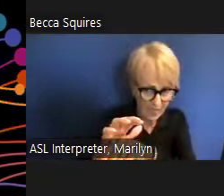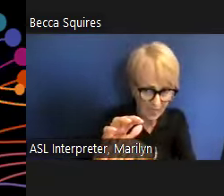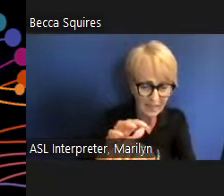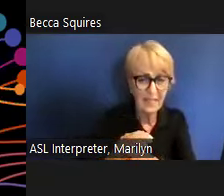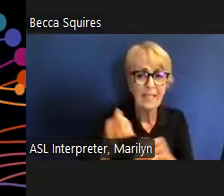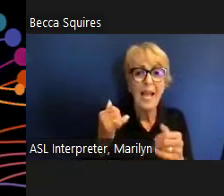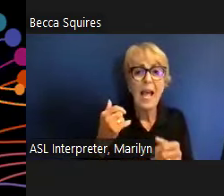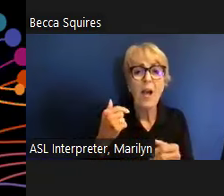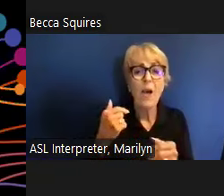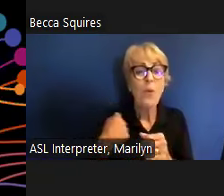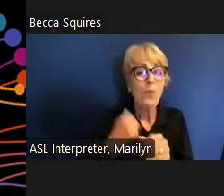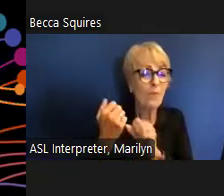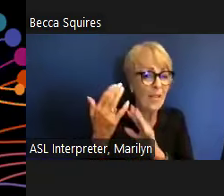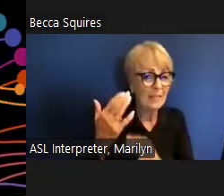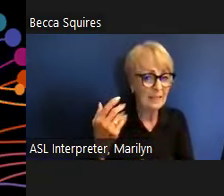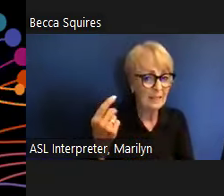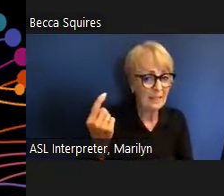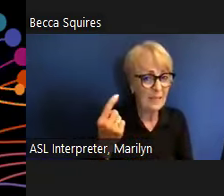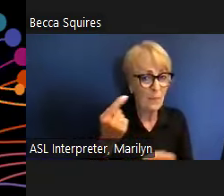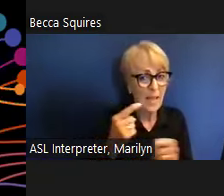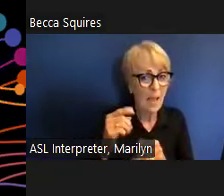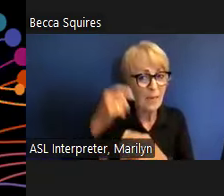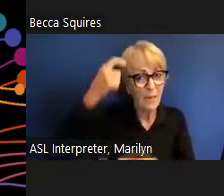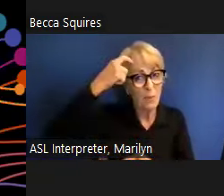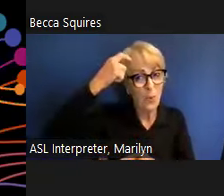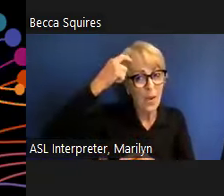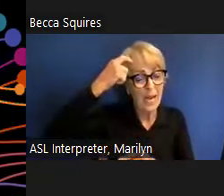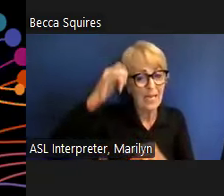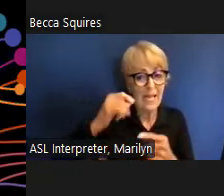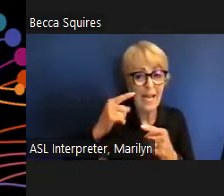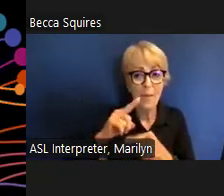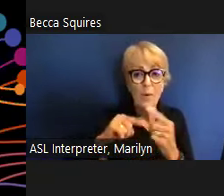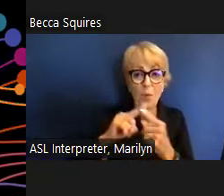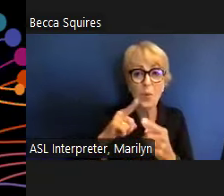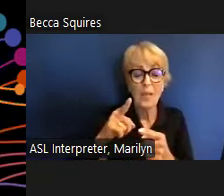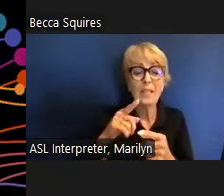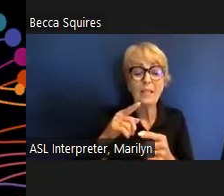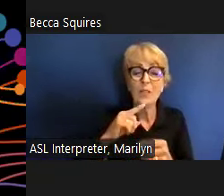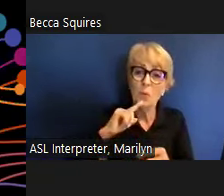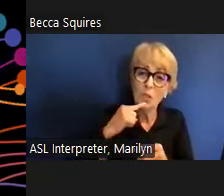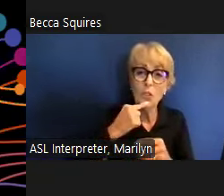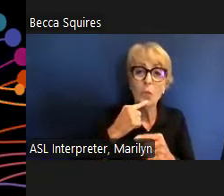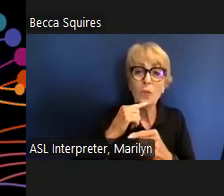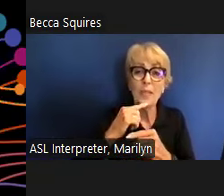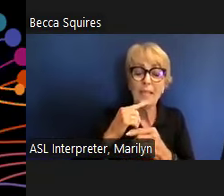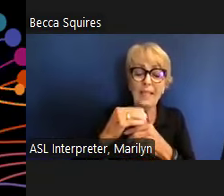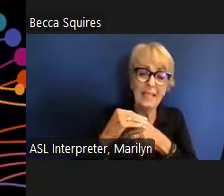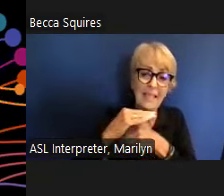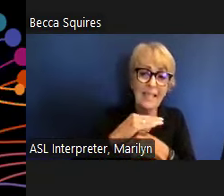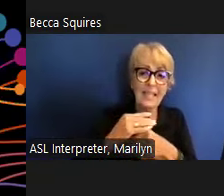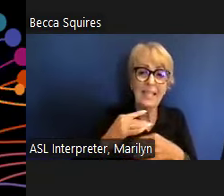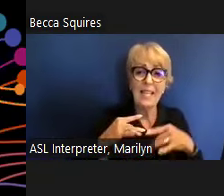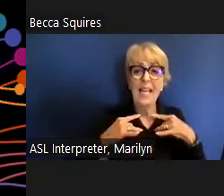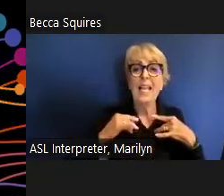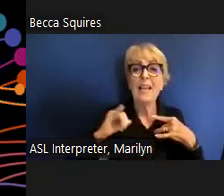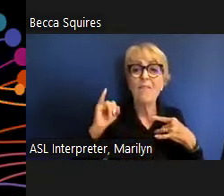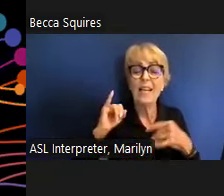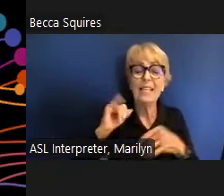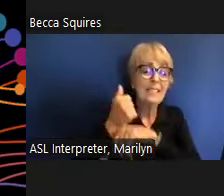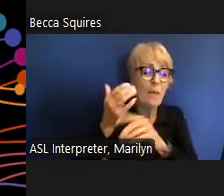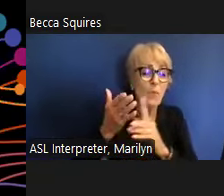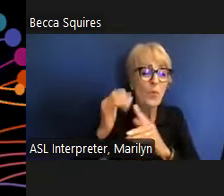with is there something that's going on in the brain that happened when you got acutely infected, but got set up by this leakage, and then you